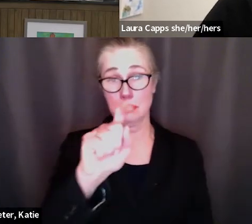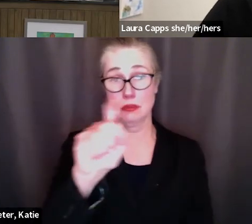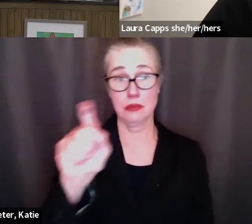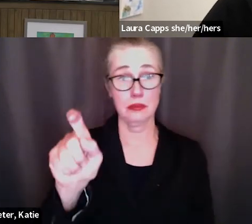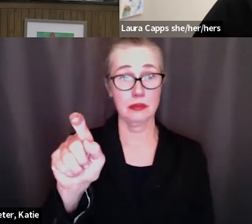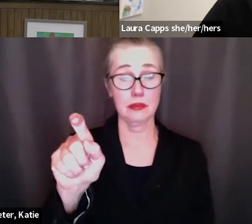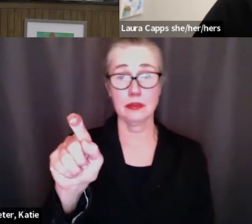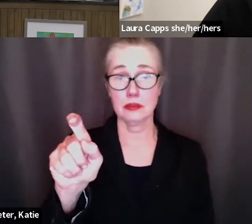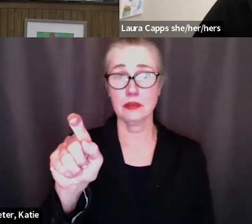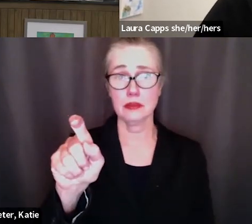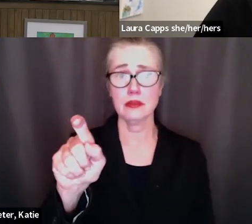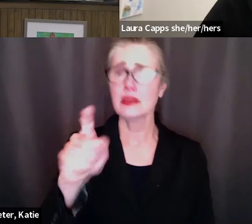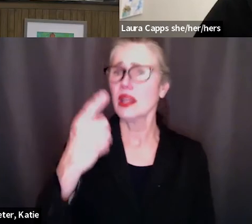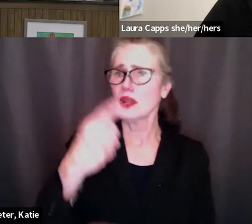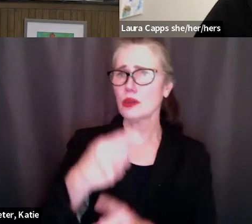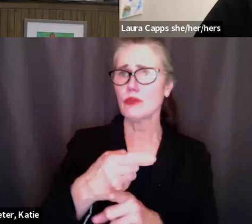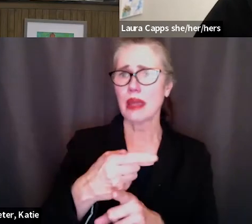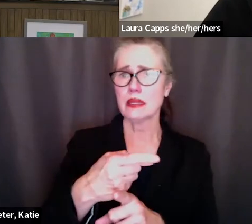right to select